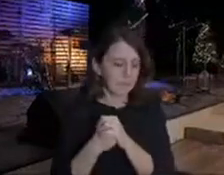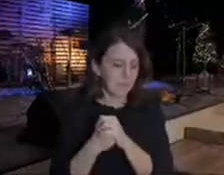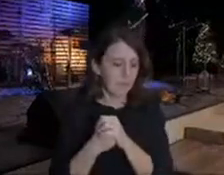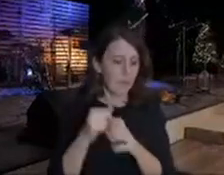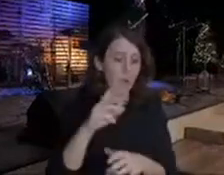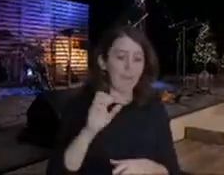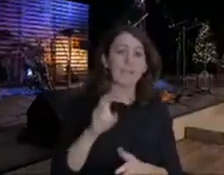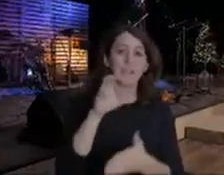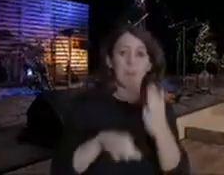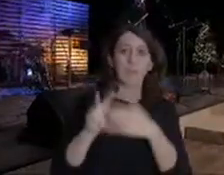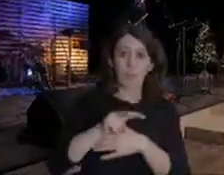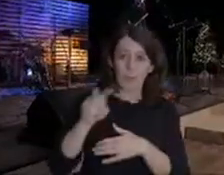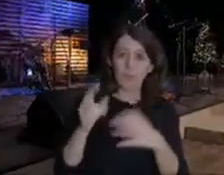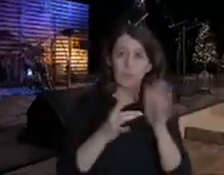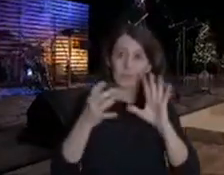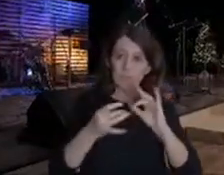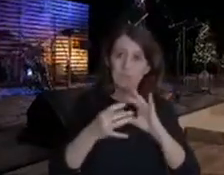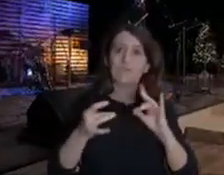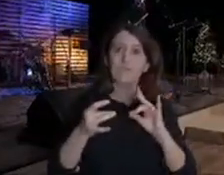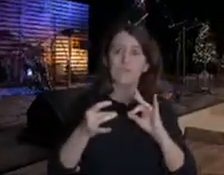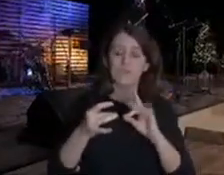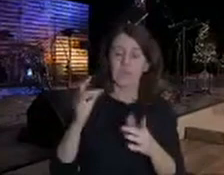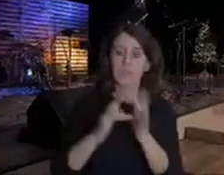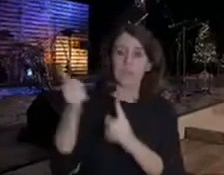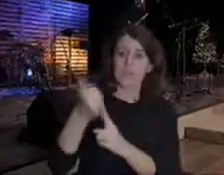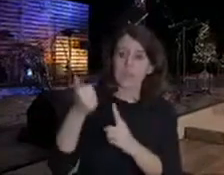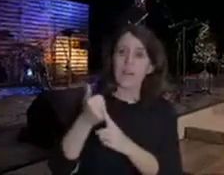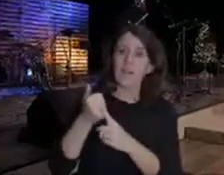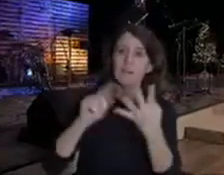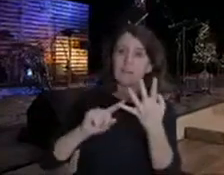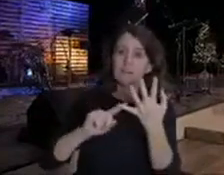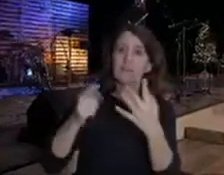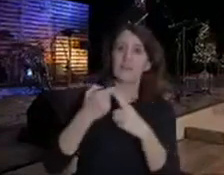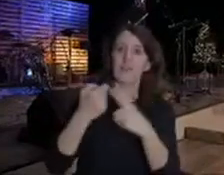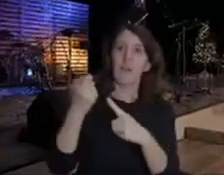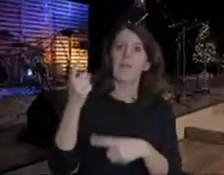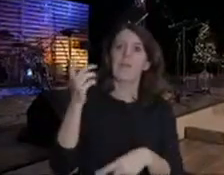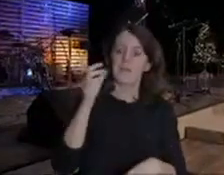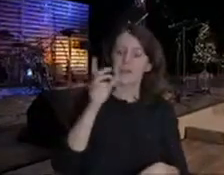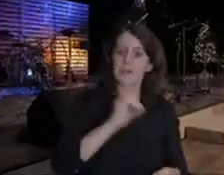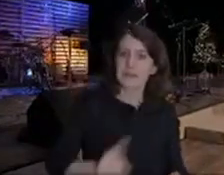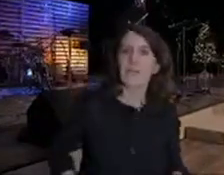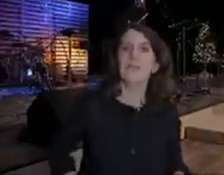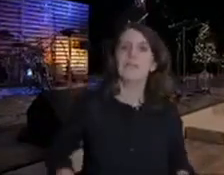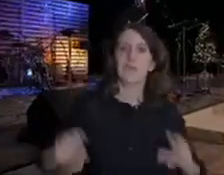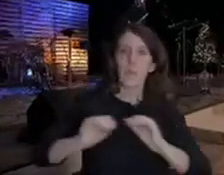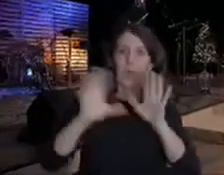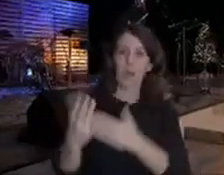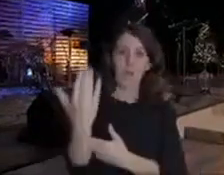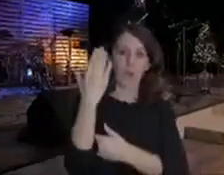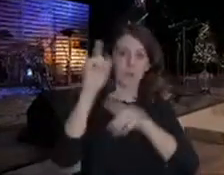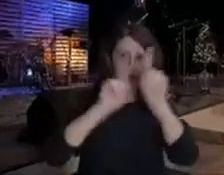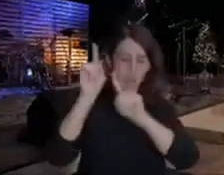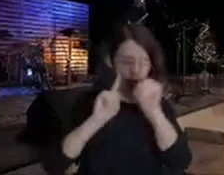22. Jesus himself says that he is the root and the offspring of David. He is the bright morning star. Right, but this passage, Isaiah